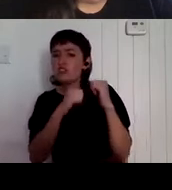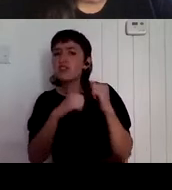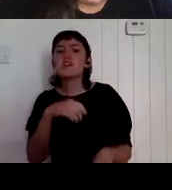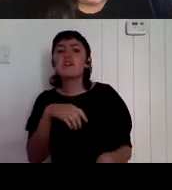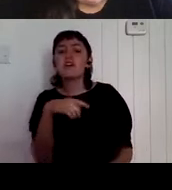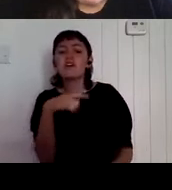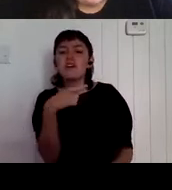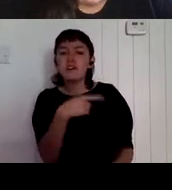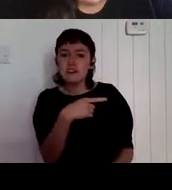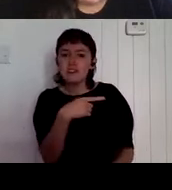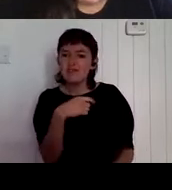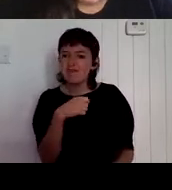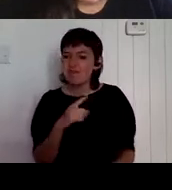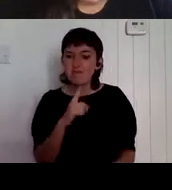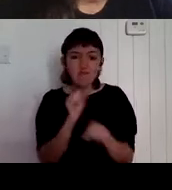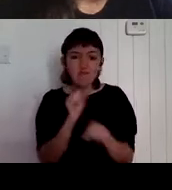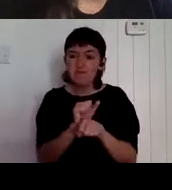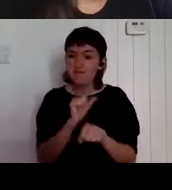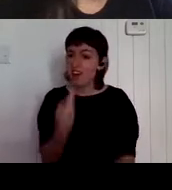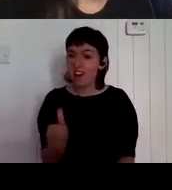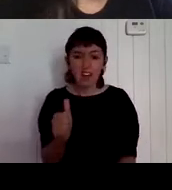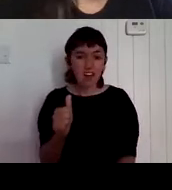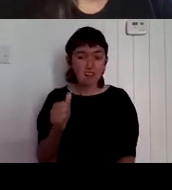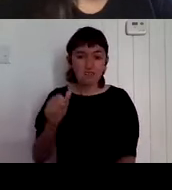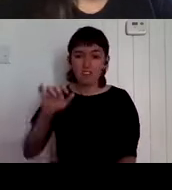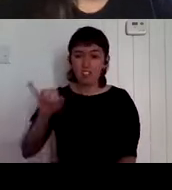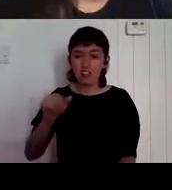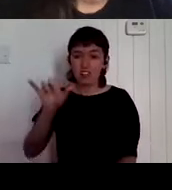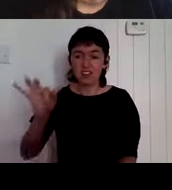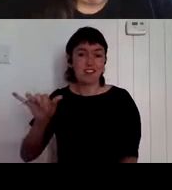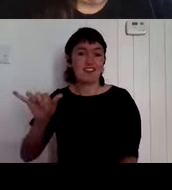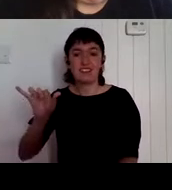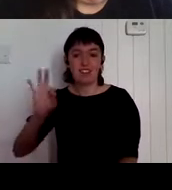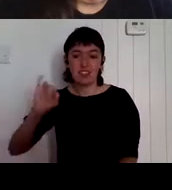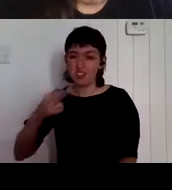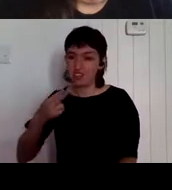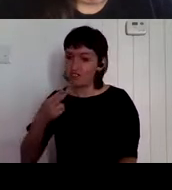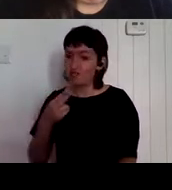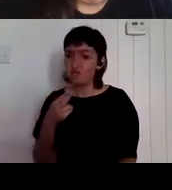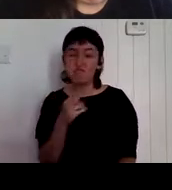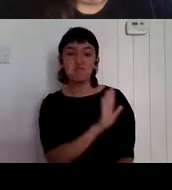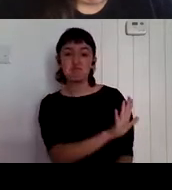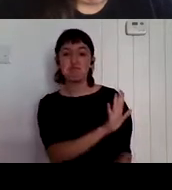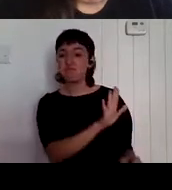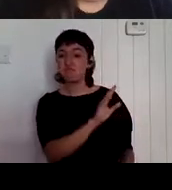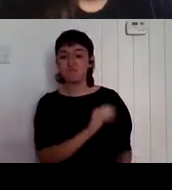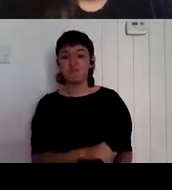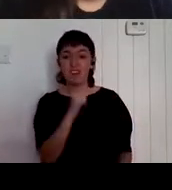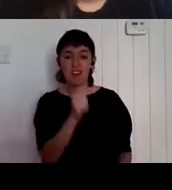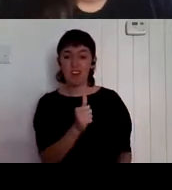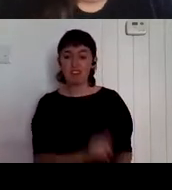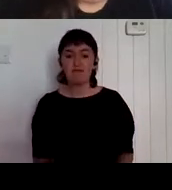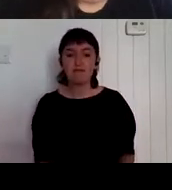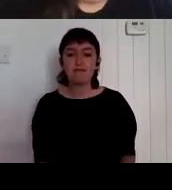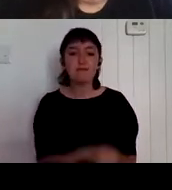they're not actually jellyfish. They're their own little branch. And so, right now, what you can actually see on these comb jellies are their little cilia. And